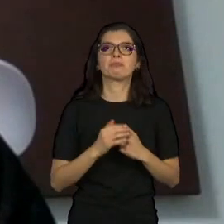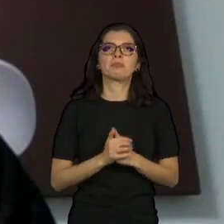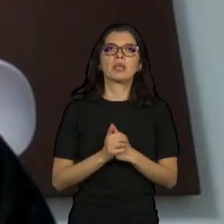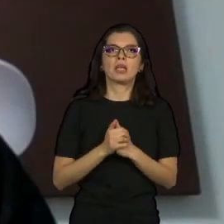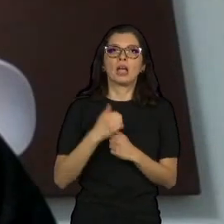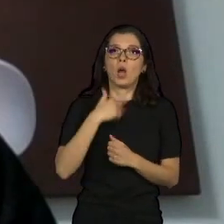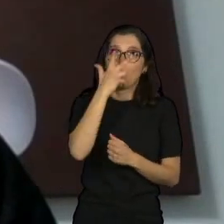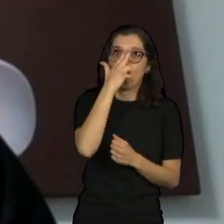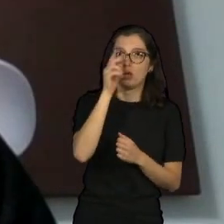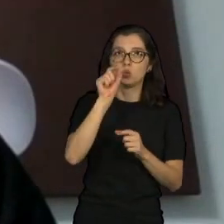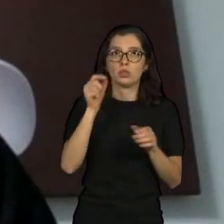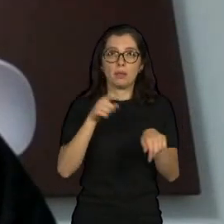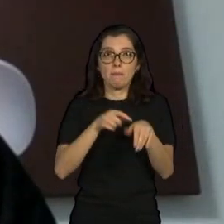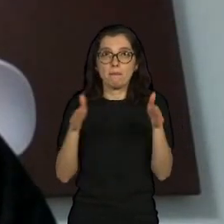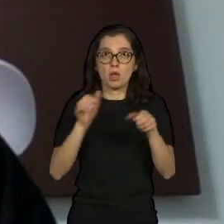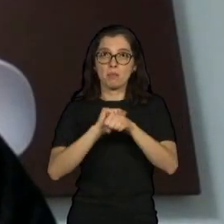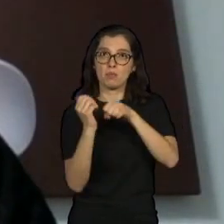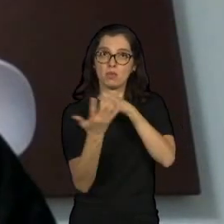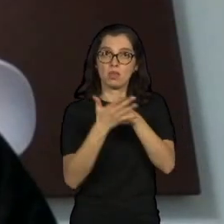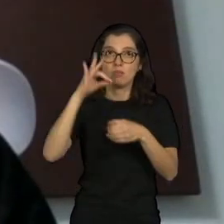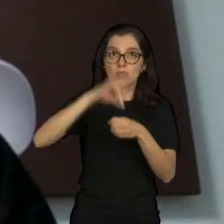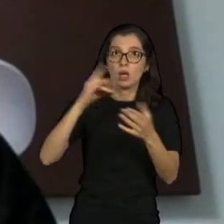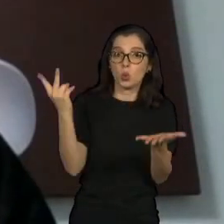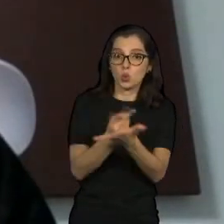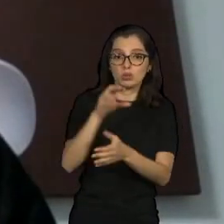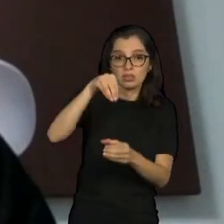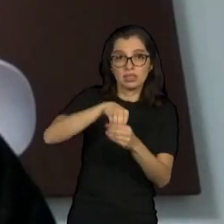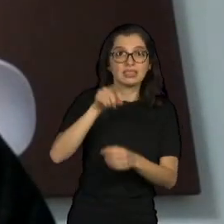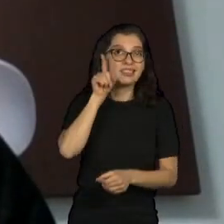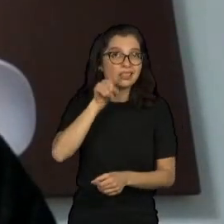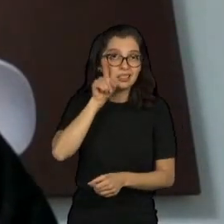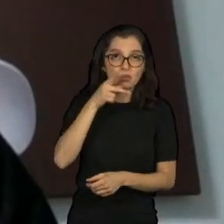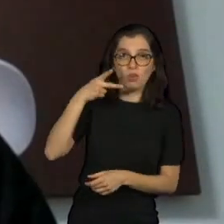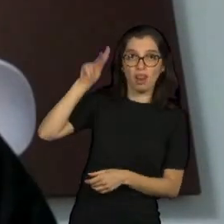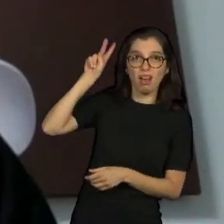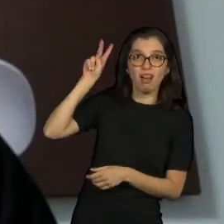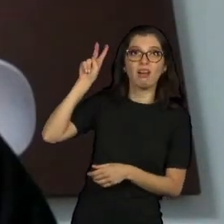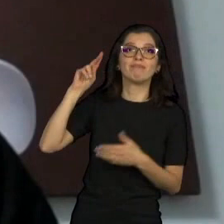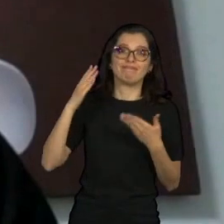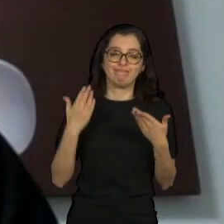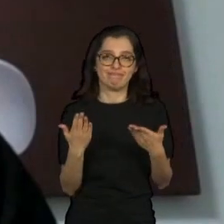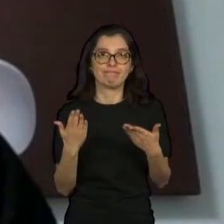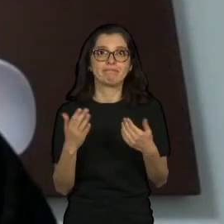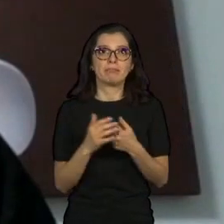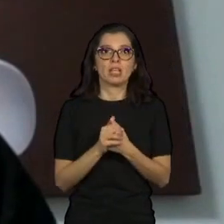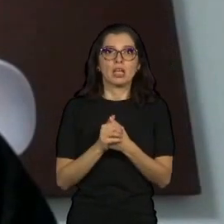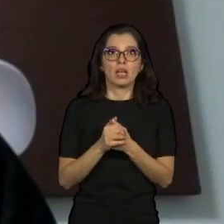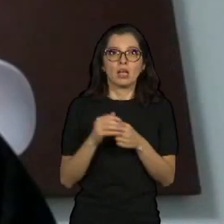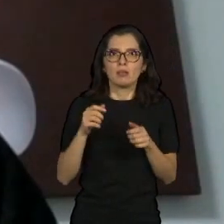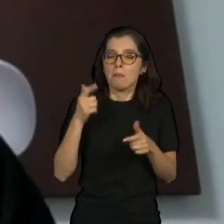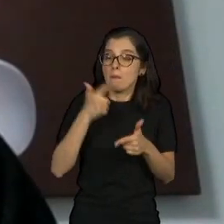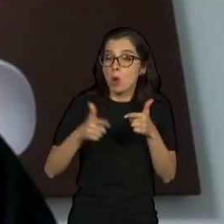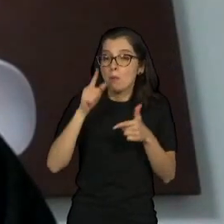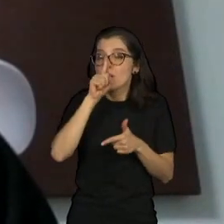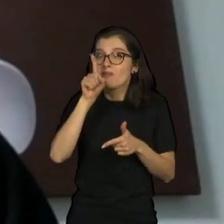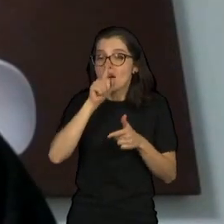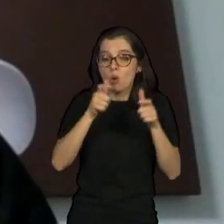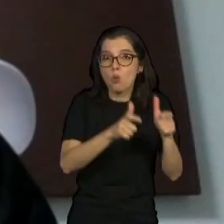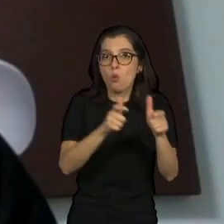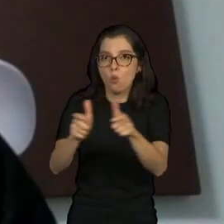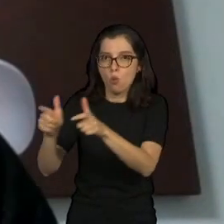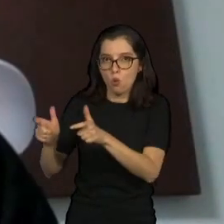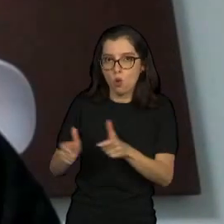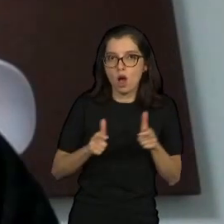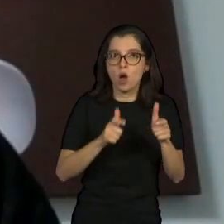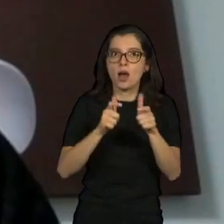the pandemic has really revealed in the case of the United States, a huge fault line, as I said